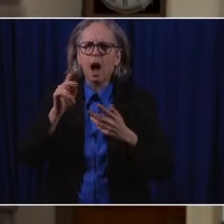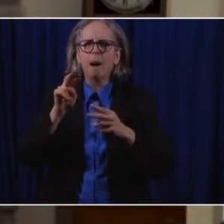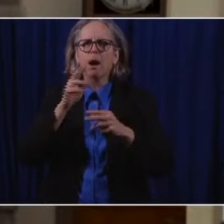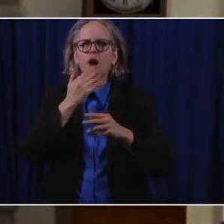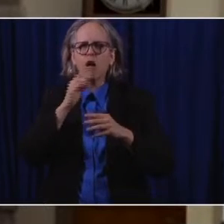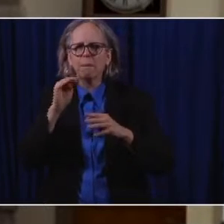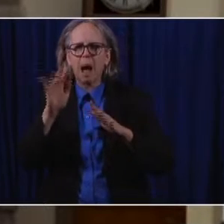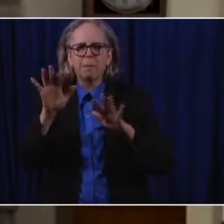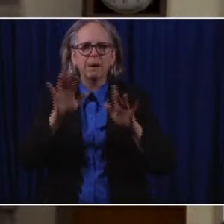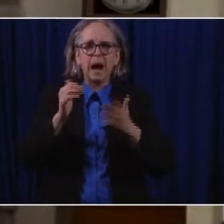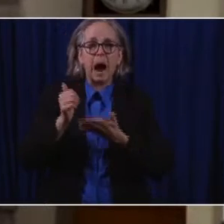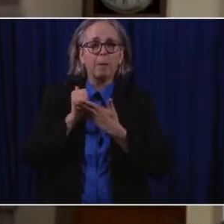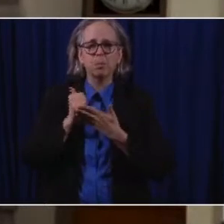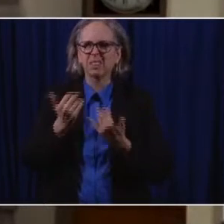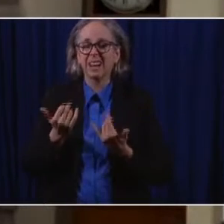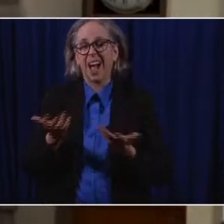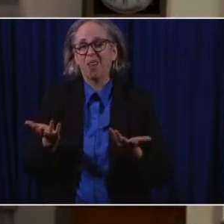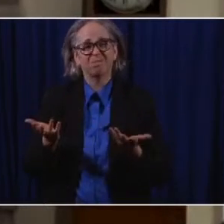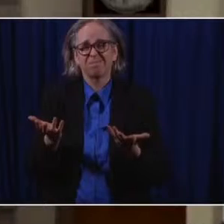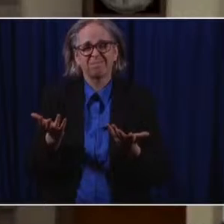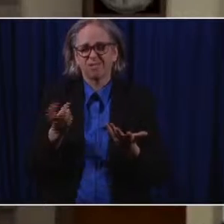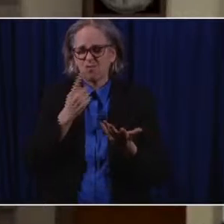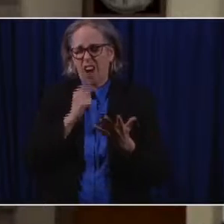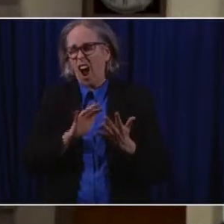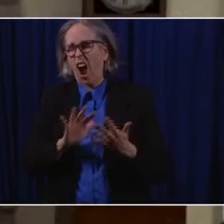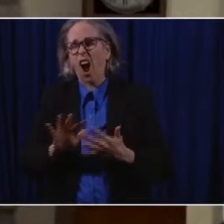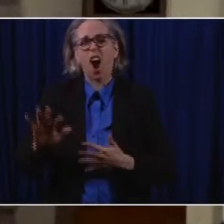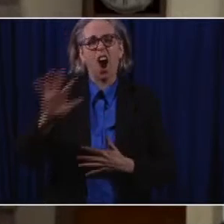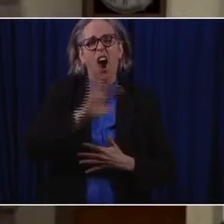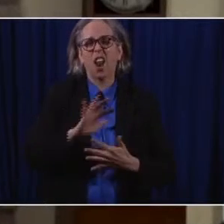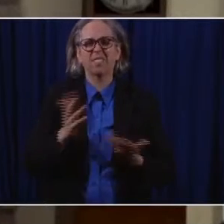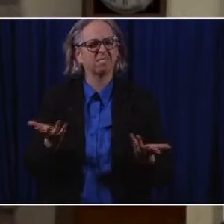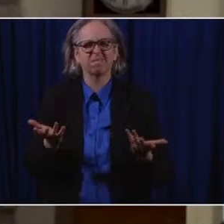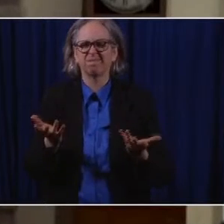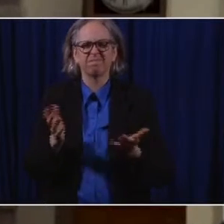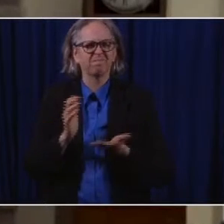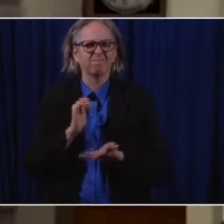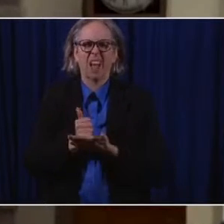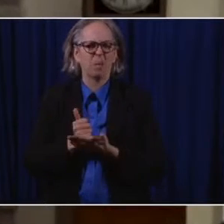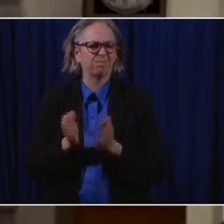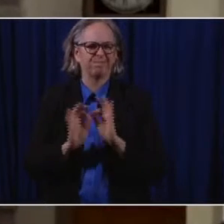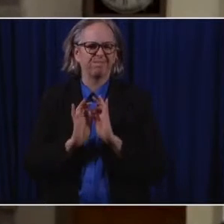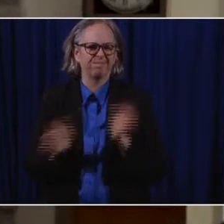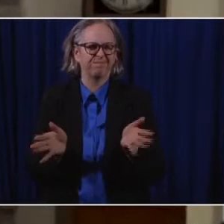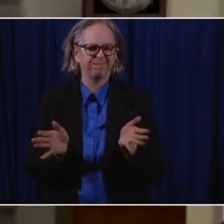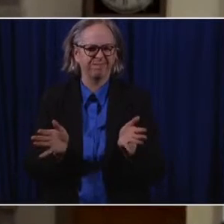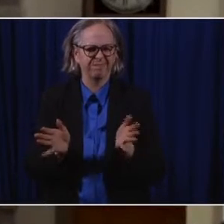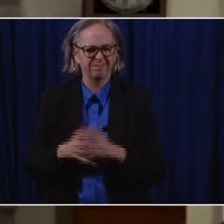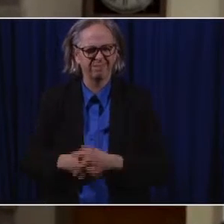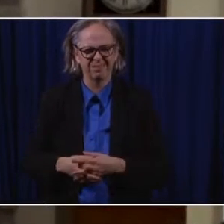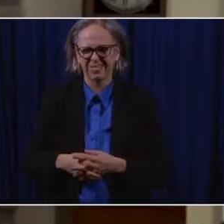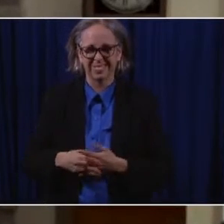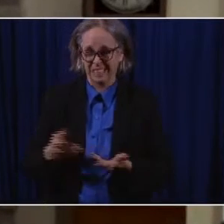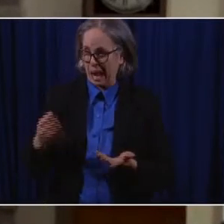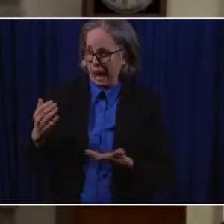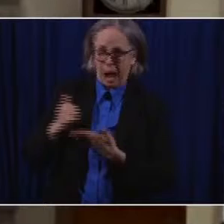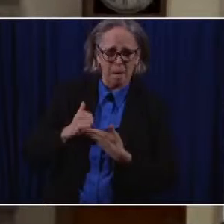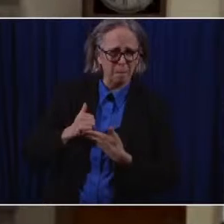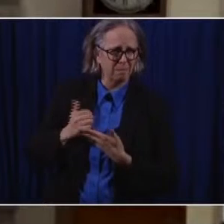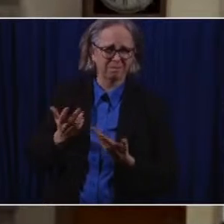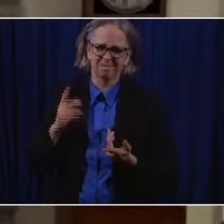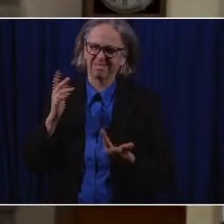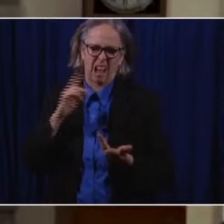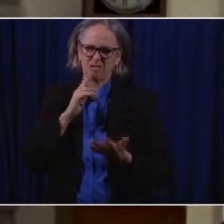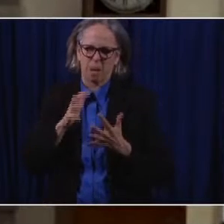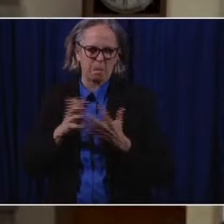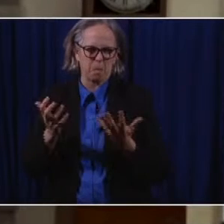county. When everything is virtually red, it the importance of it, it takes